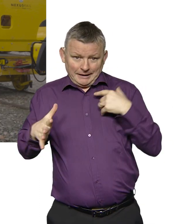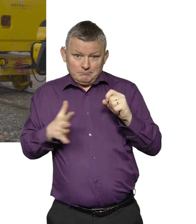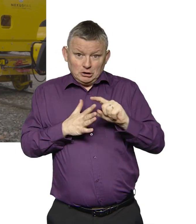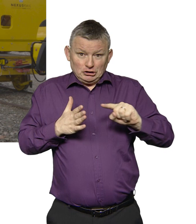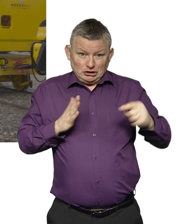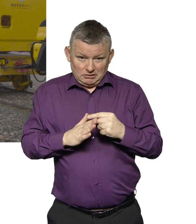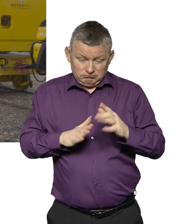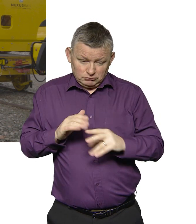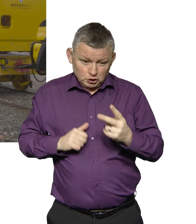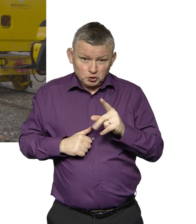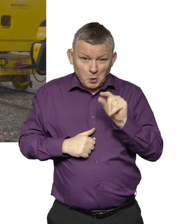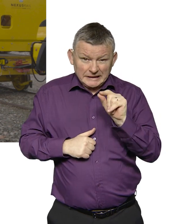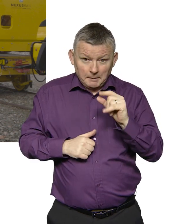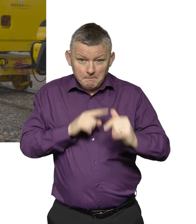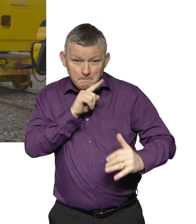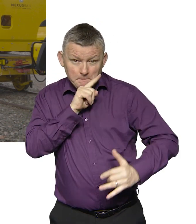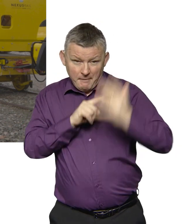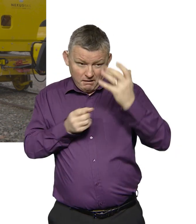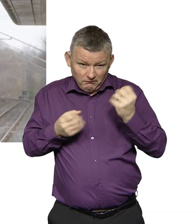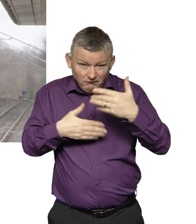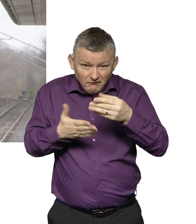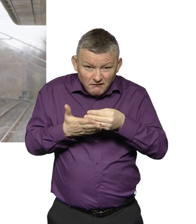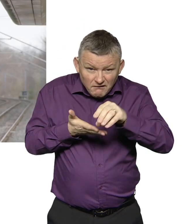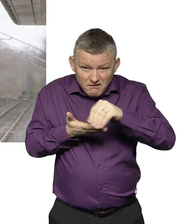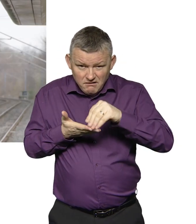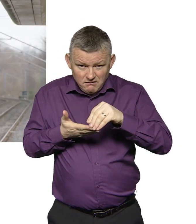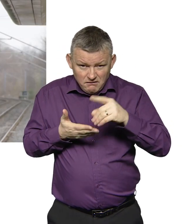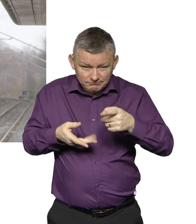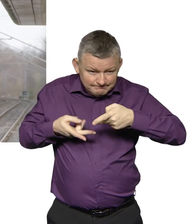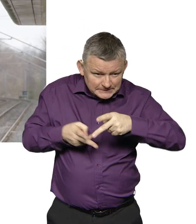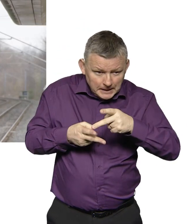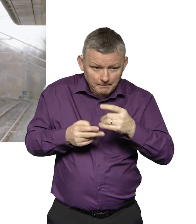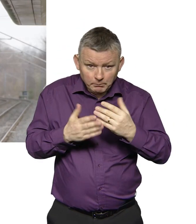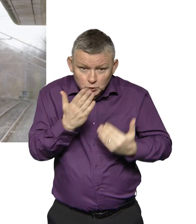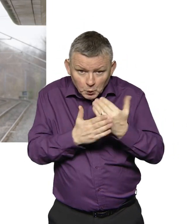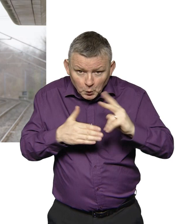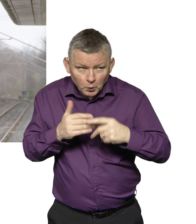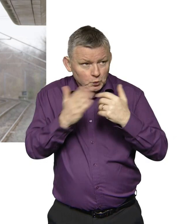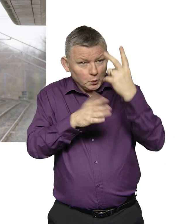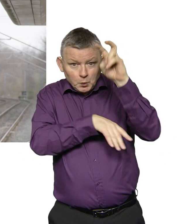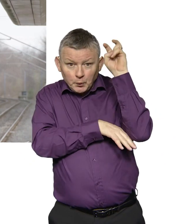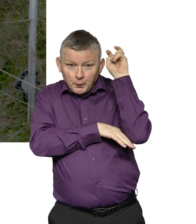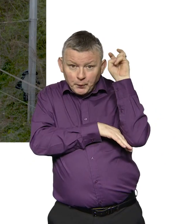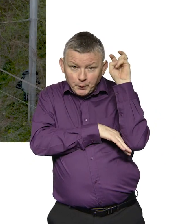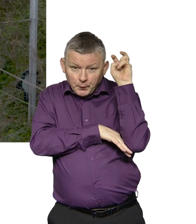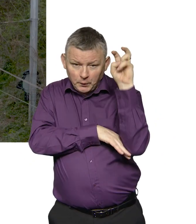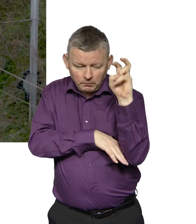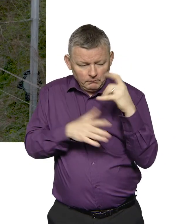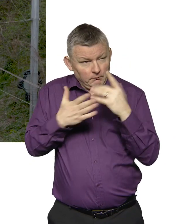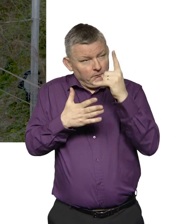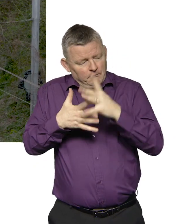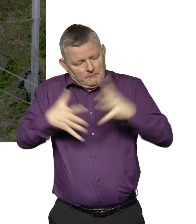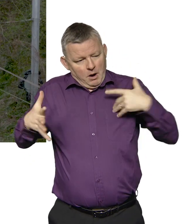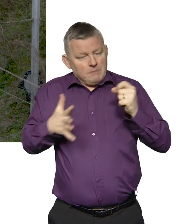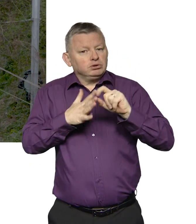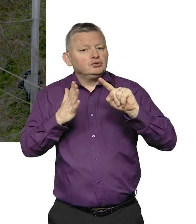in all of that. It's about £20 million in total in size, but it takes several years to go across the system renewing the overhead